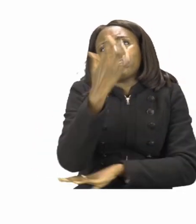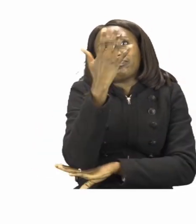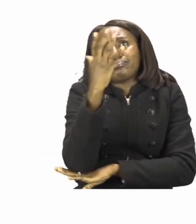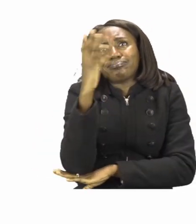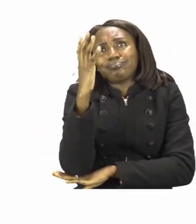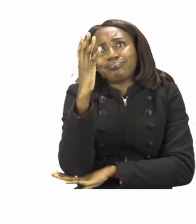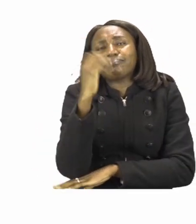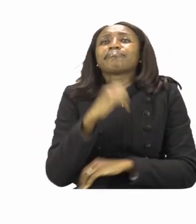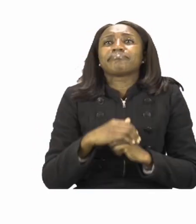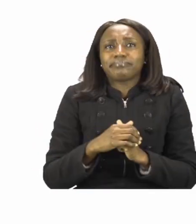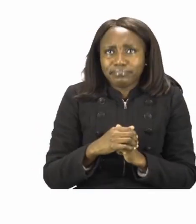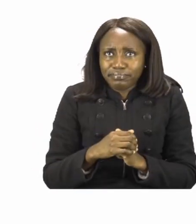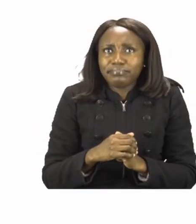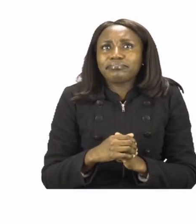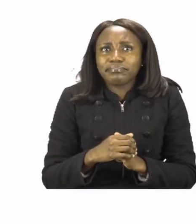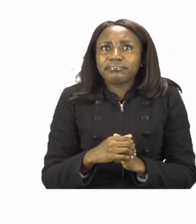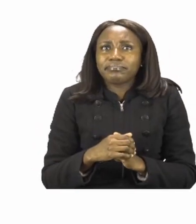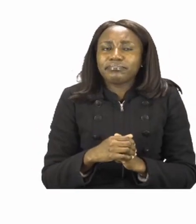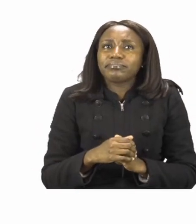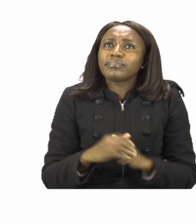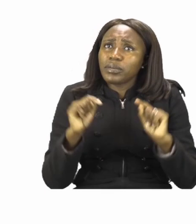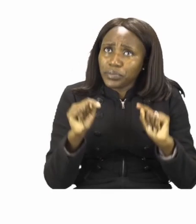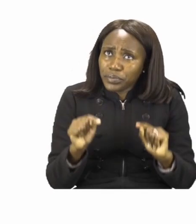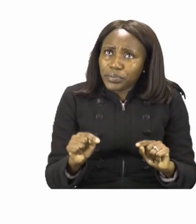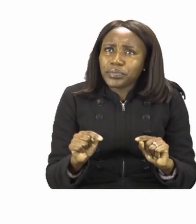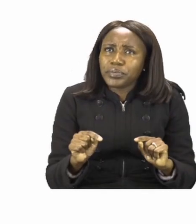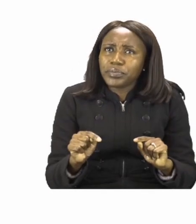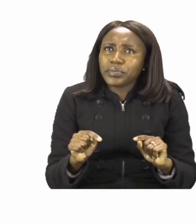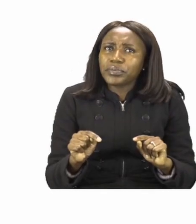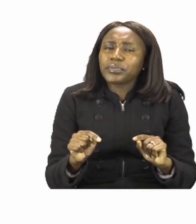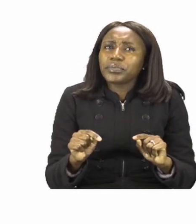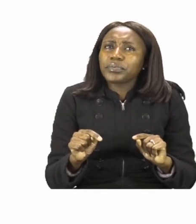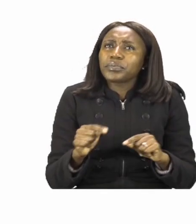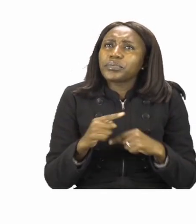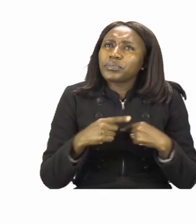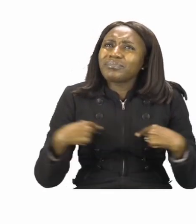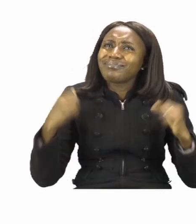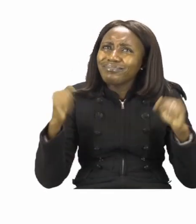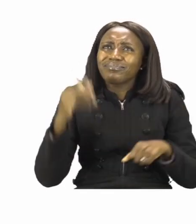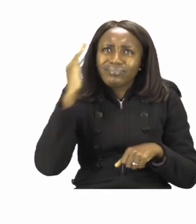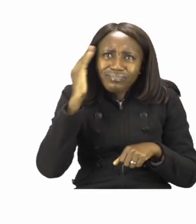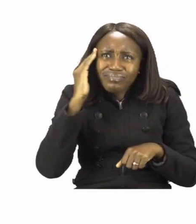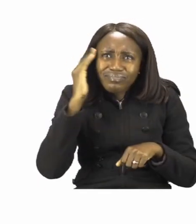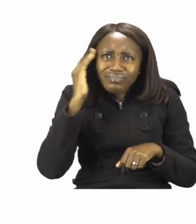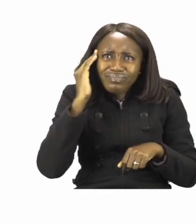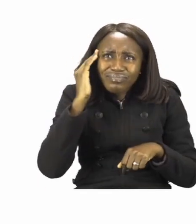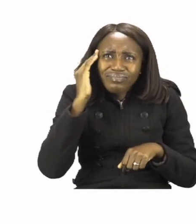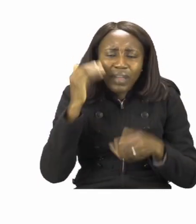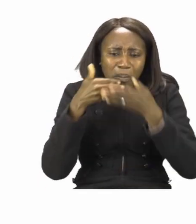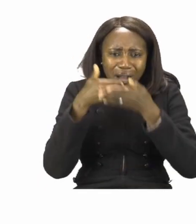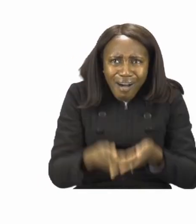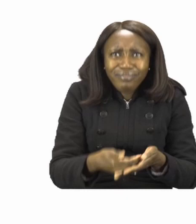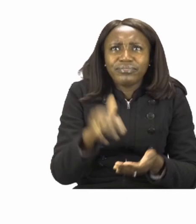a basket. Now for us to do this exercise, we need to know what is